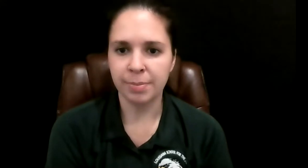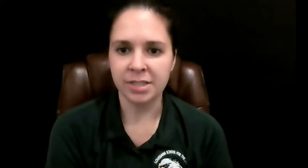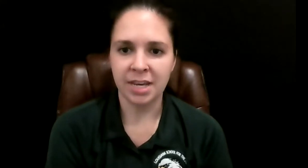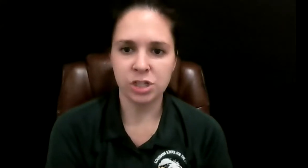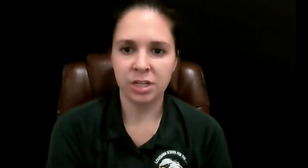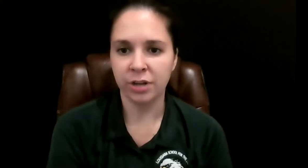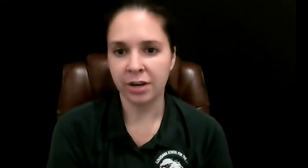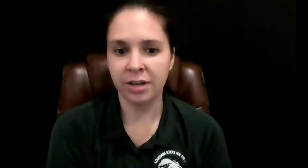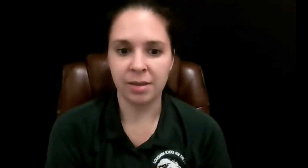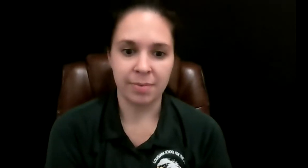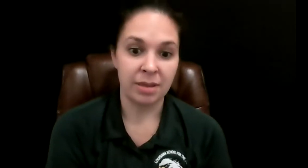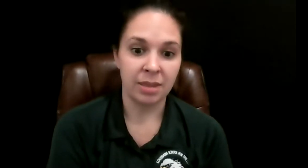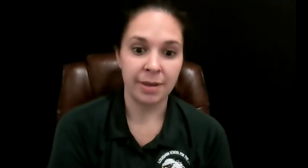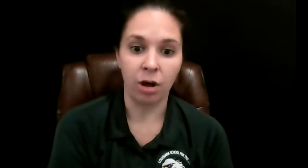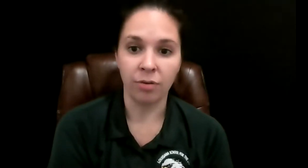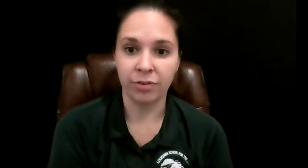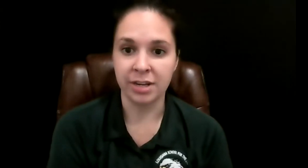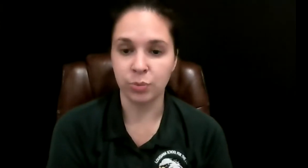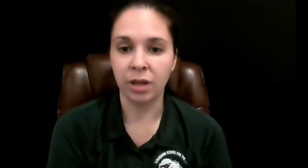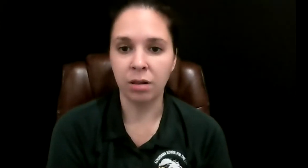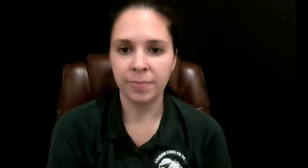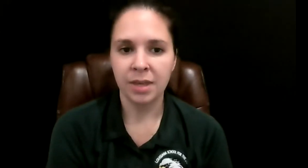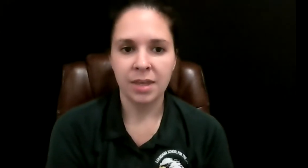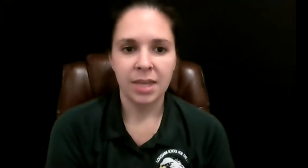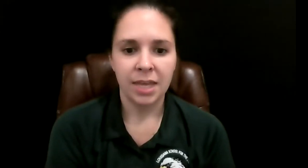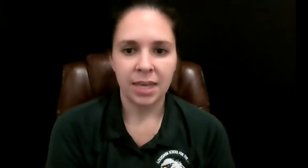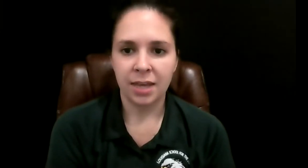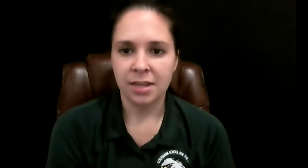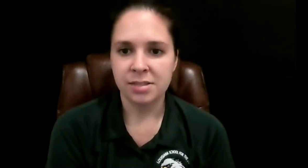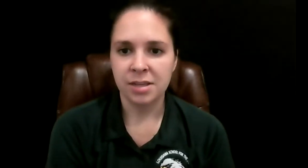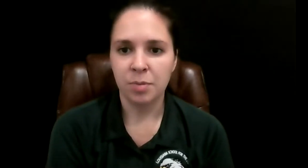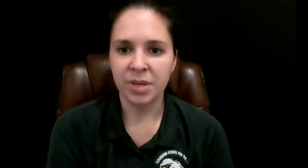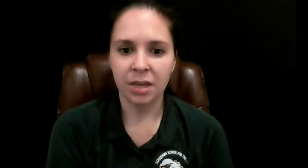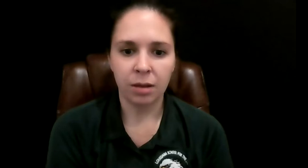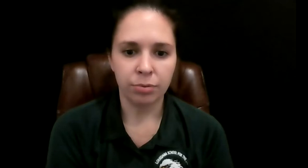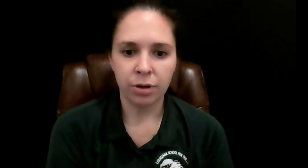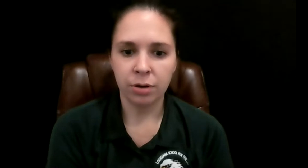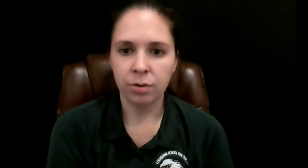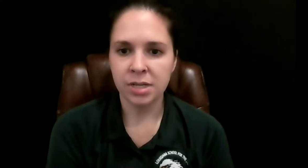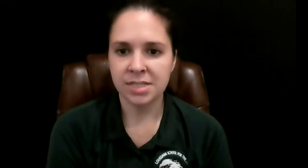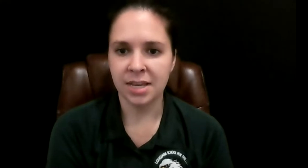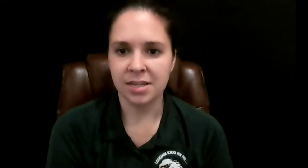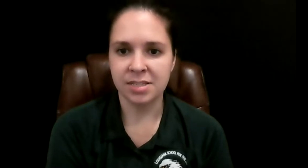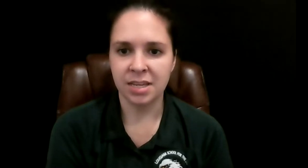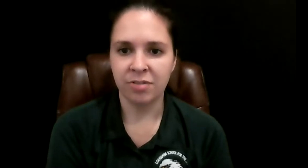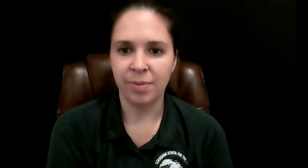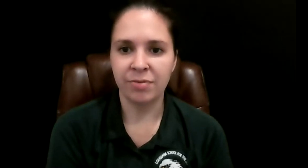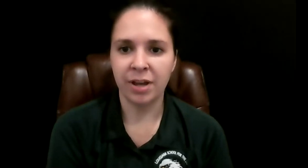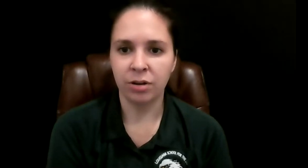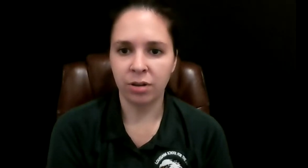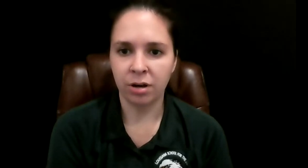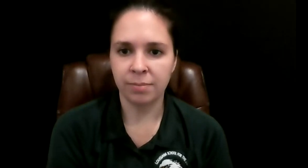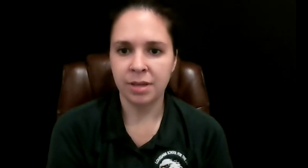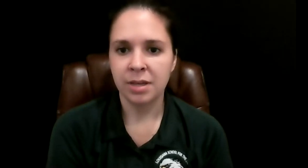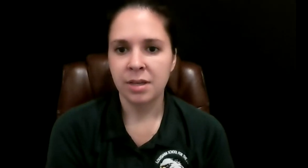vocational rehabilitation, in your area that they may offer that as well. And Mia Bro says, if my